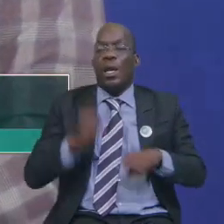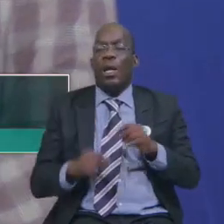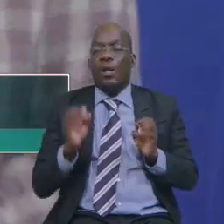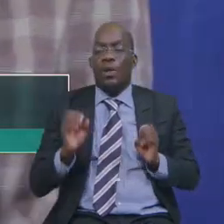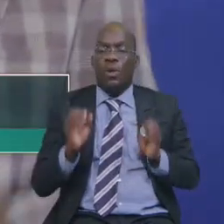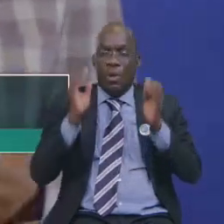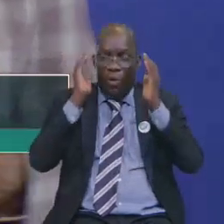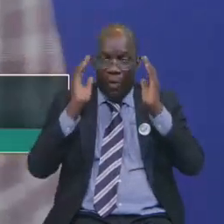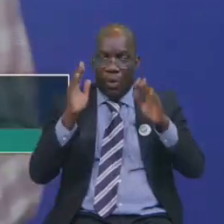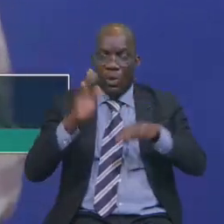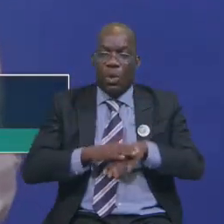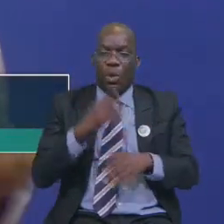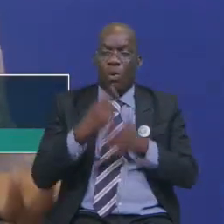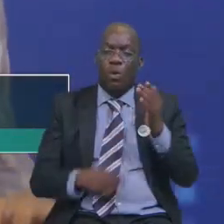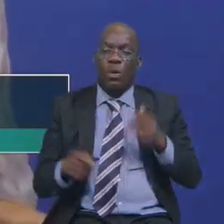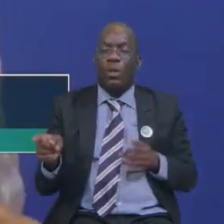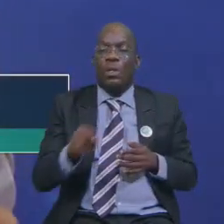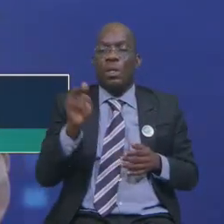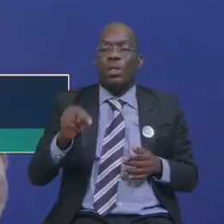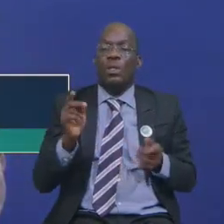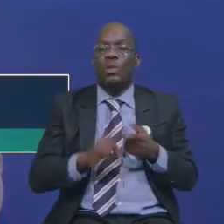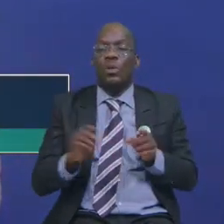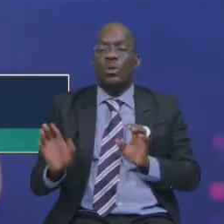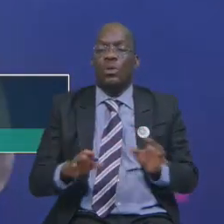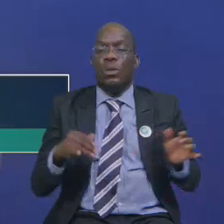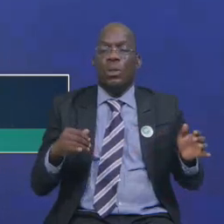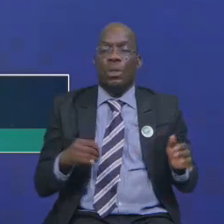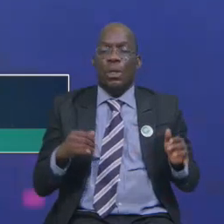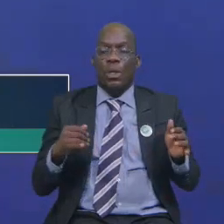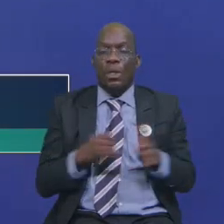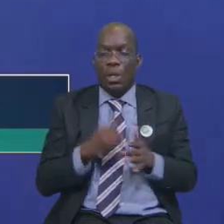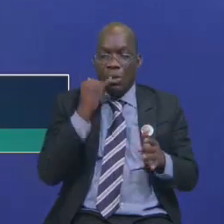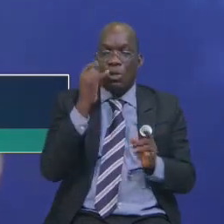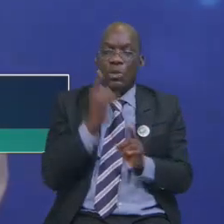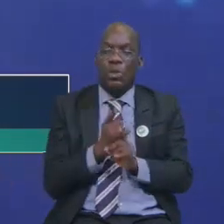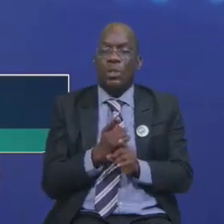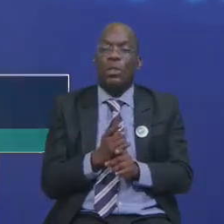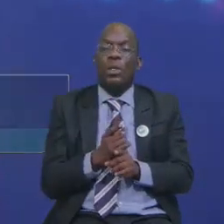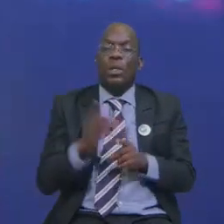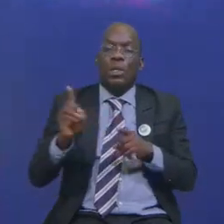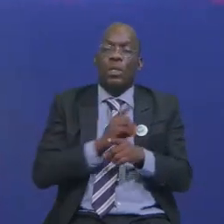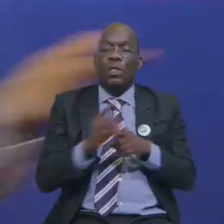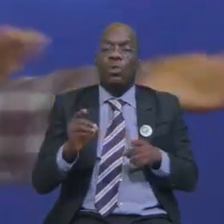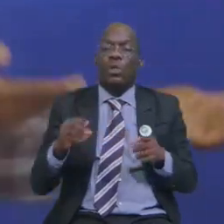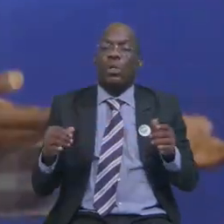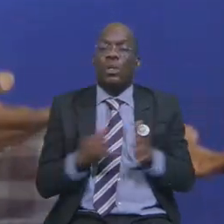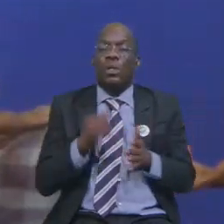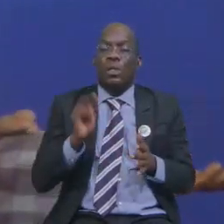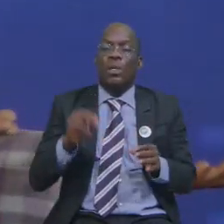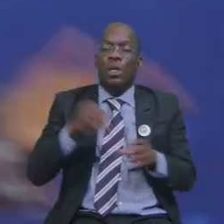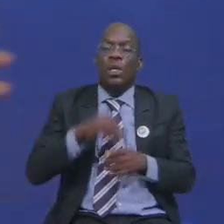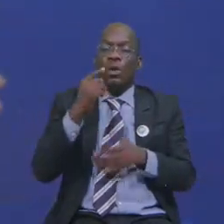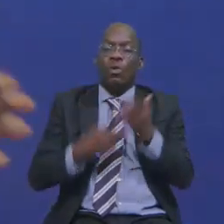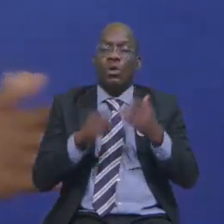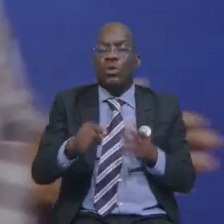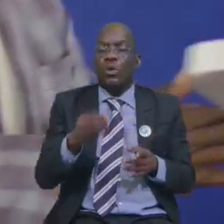need to do. It's not discipline required in what you eat, in where you go, in the association